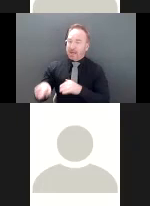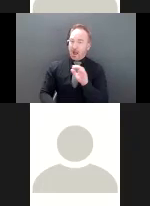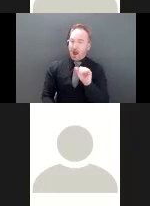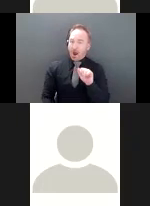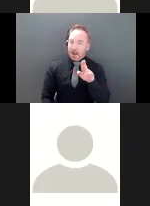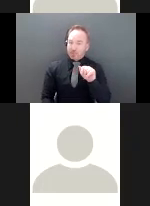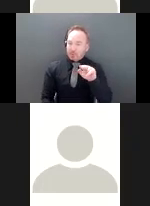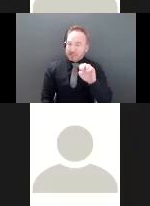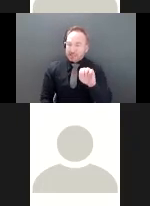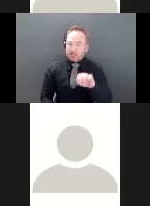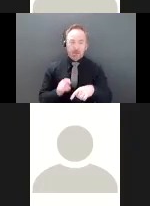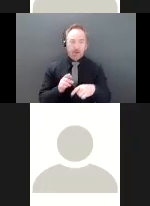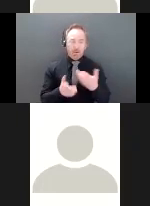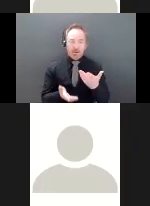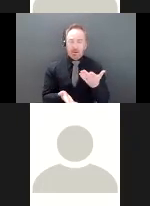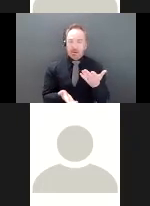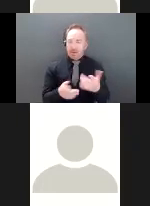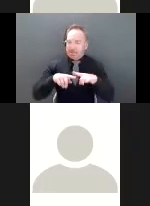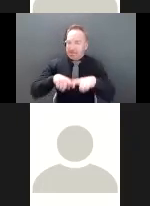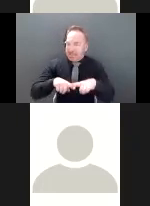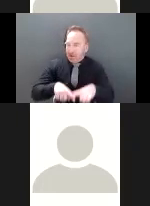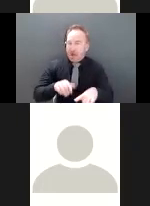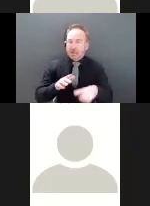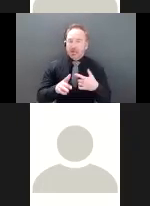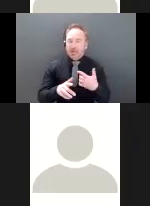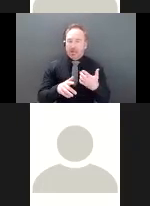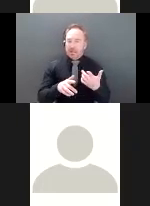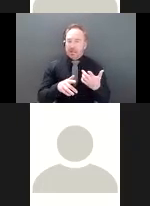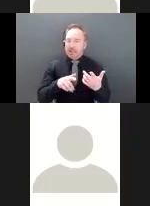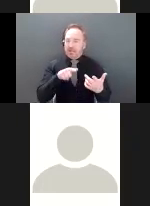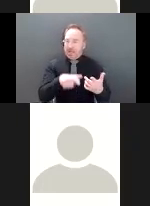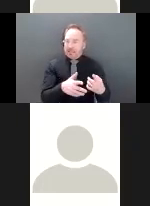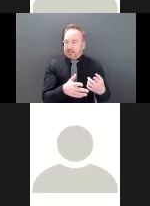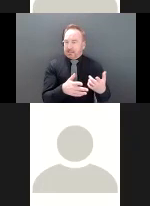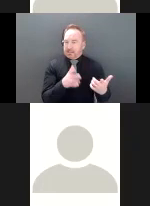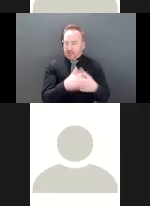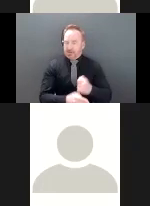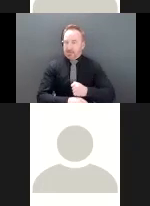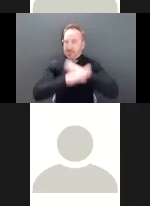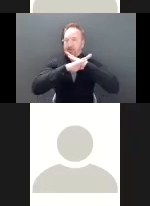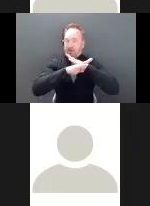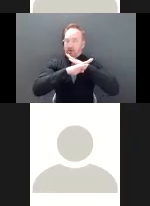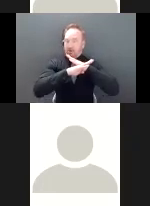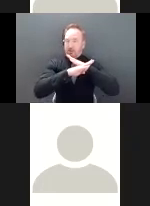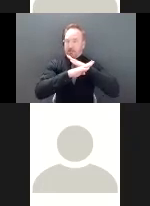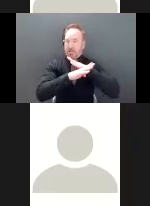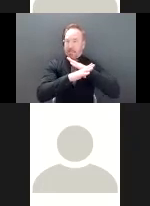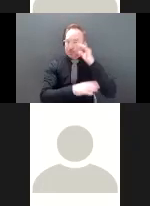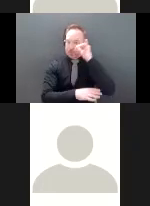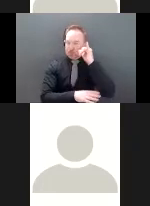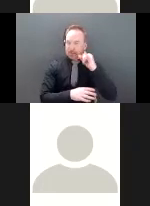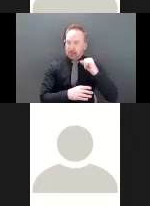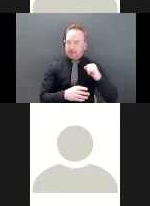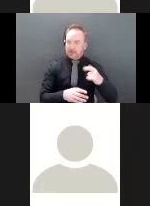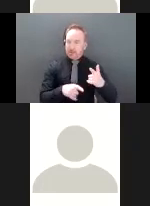dependent on that caregiving from an abuser, we know that that, of course, is a significant barrier. It often takes that collaboration in